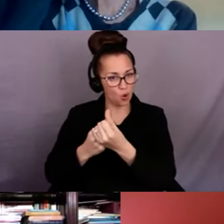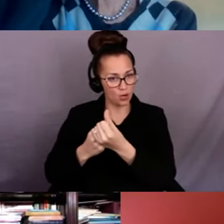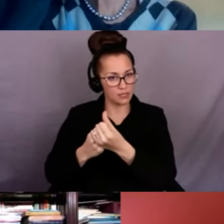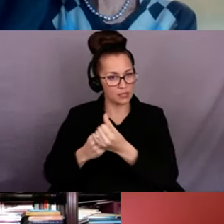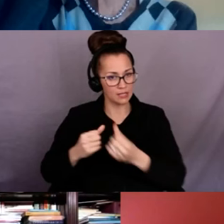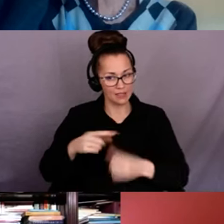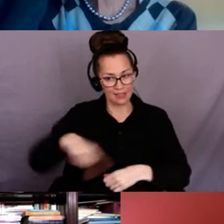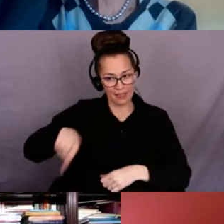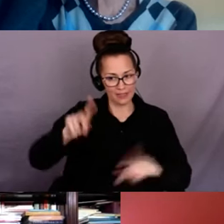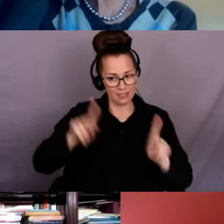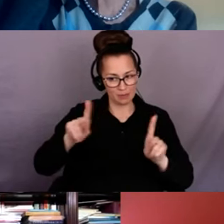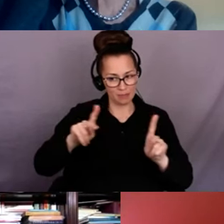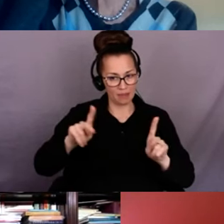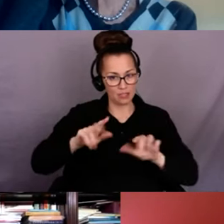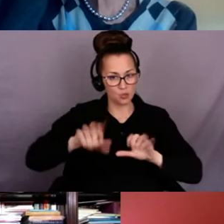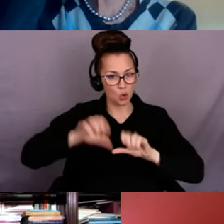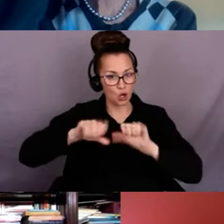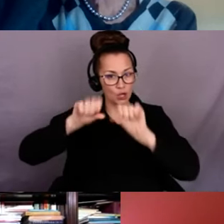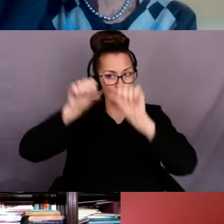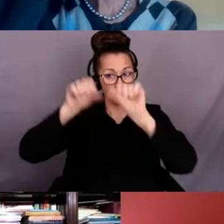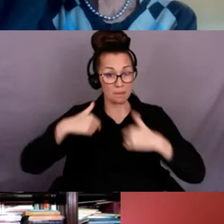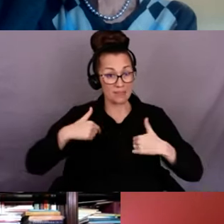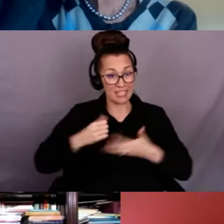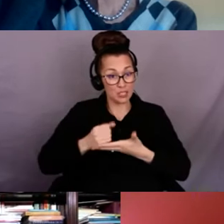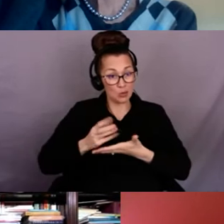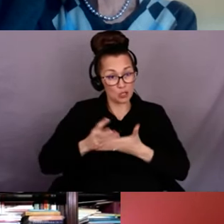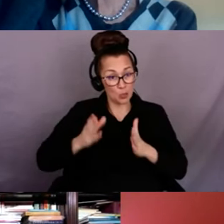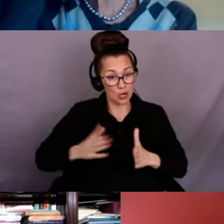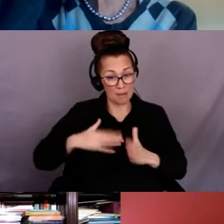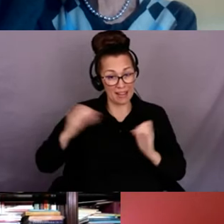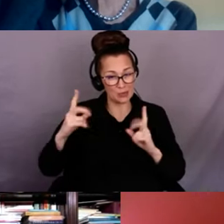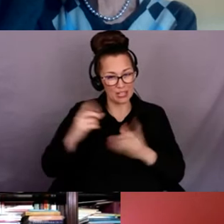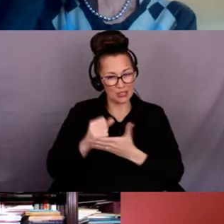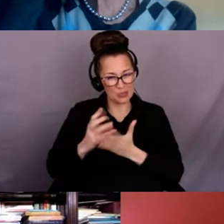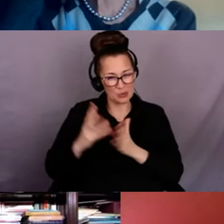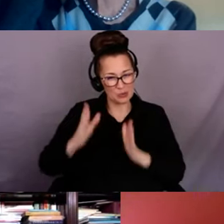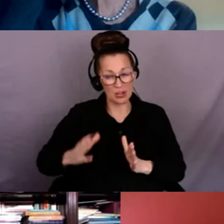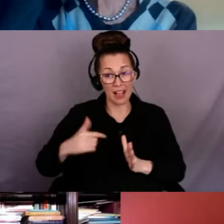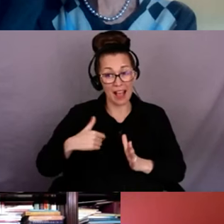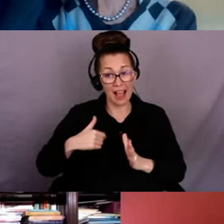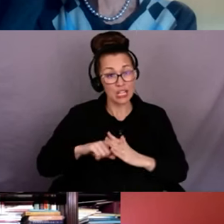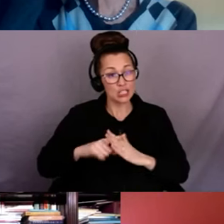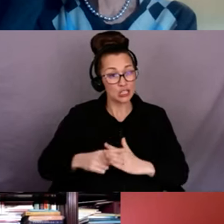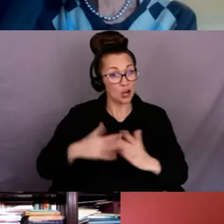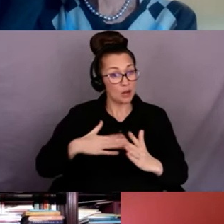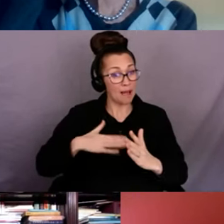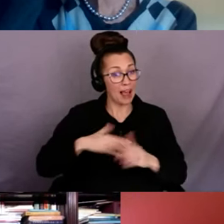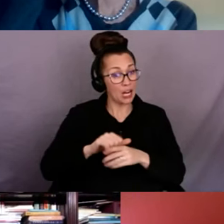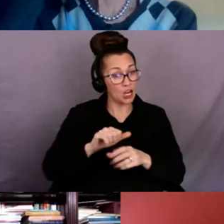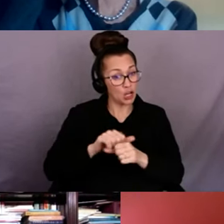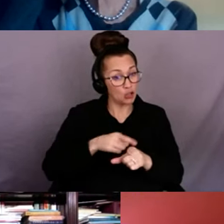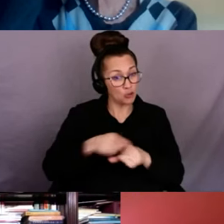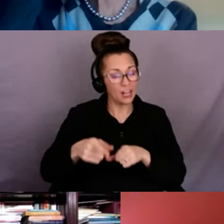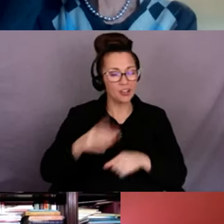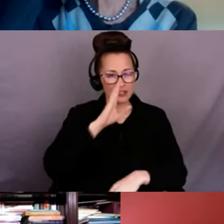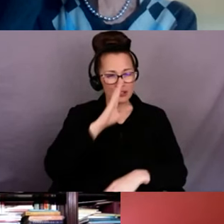working their way up. And, you know, I'm a social worker by education. I started my career in direct support, and I've been able to, right, grow